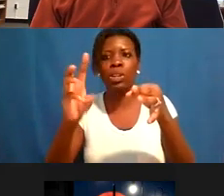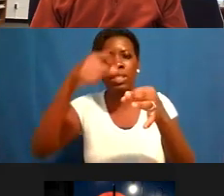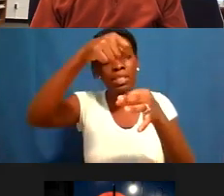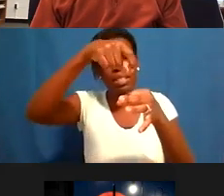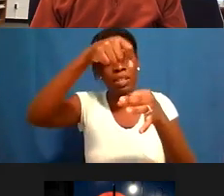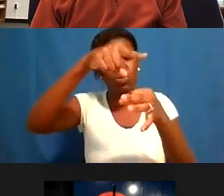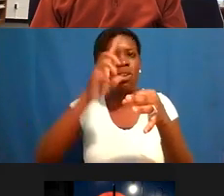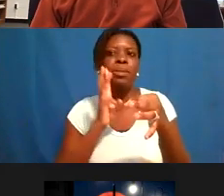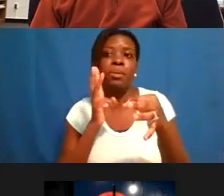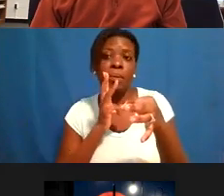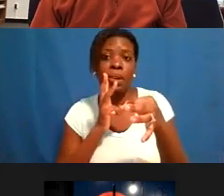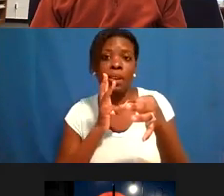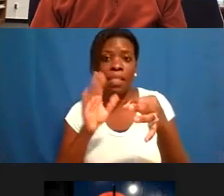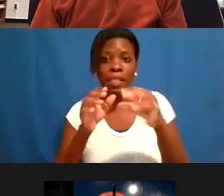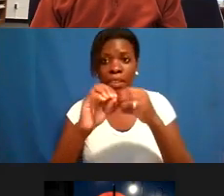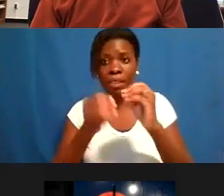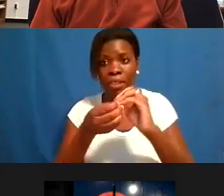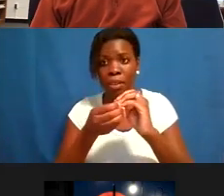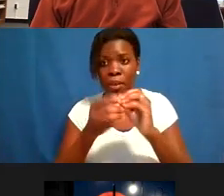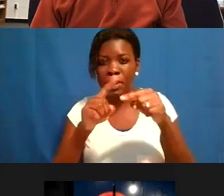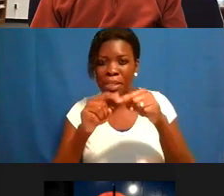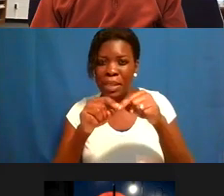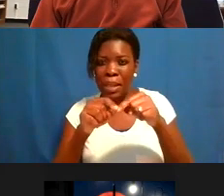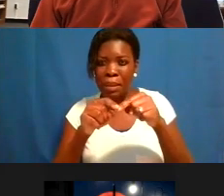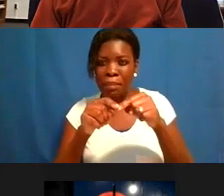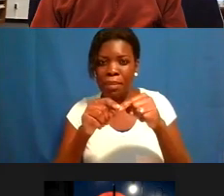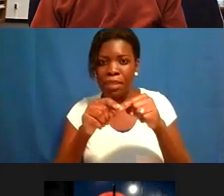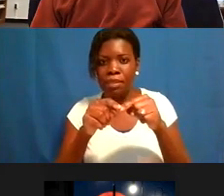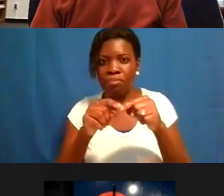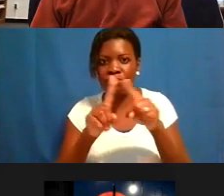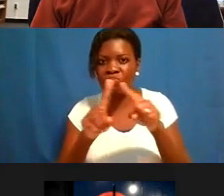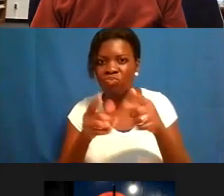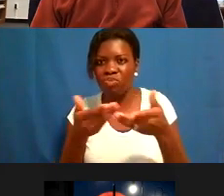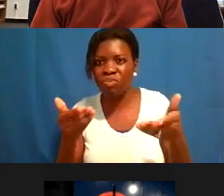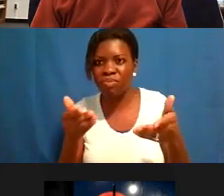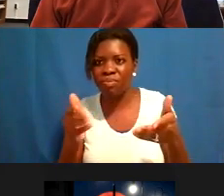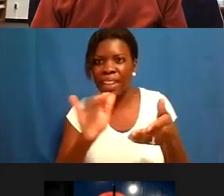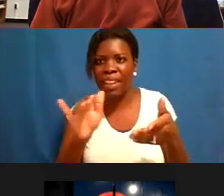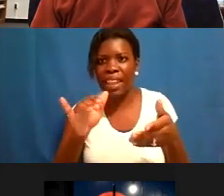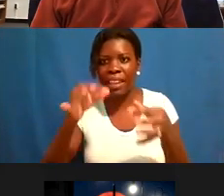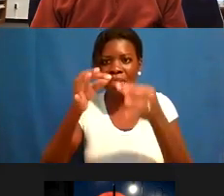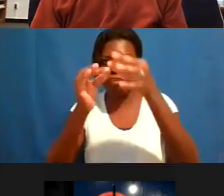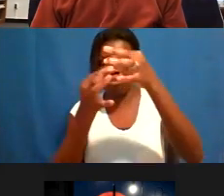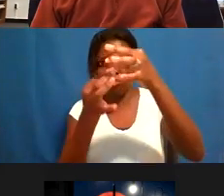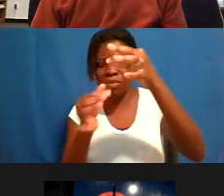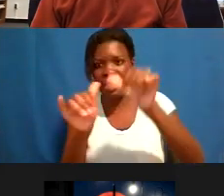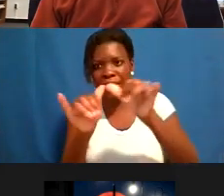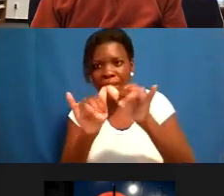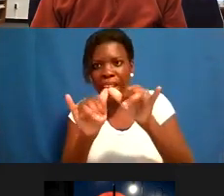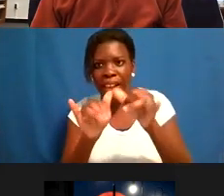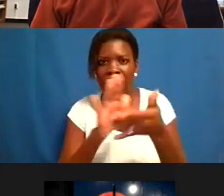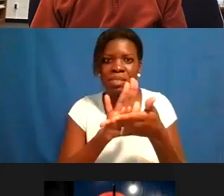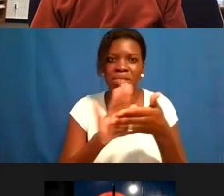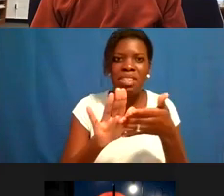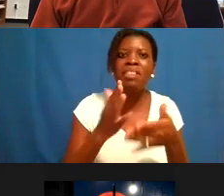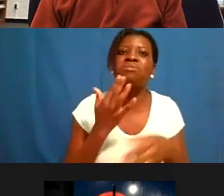of course, this number will also depend on a lot of factors like your dropper size or how clean or dirty your penny is.